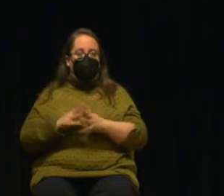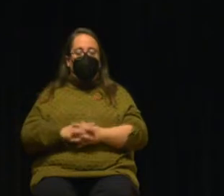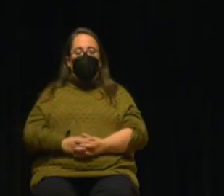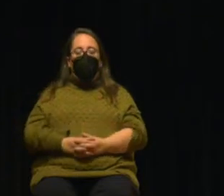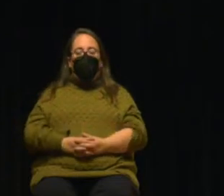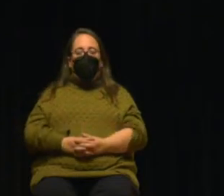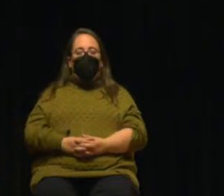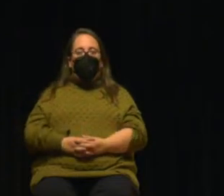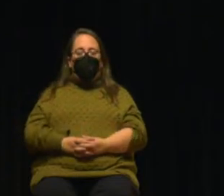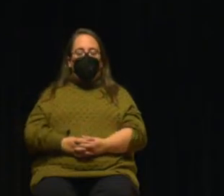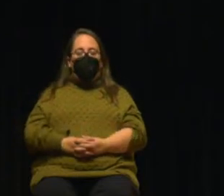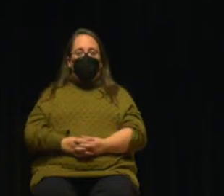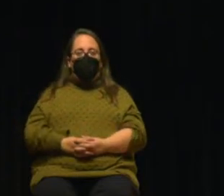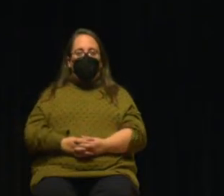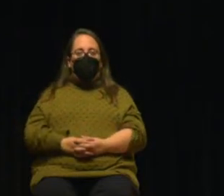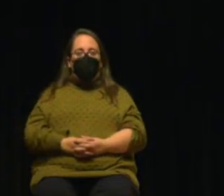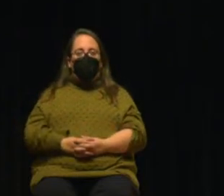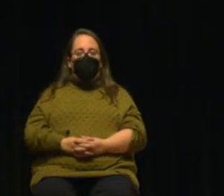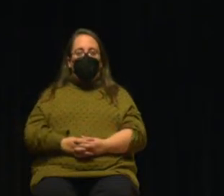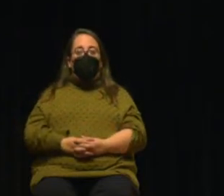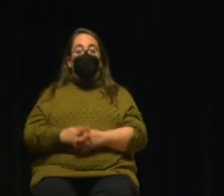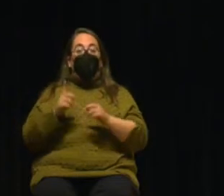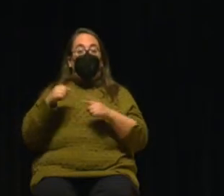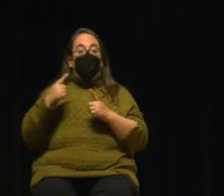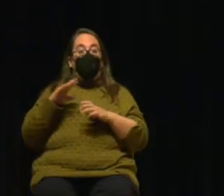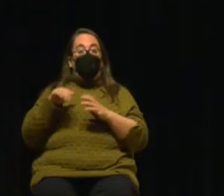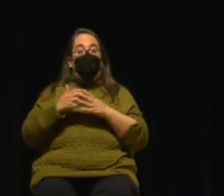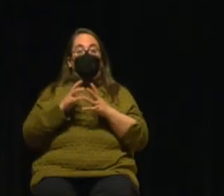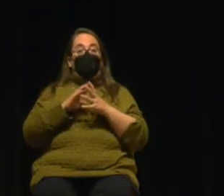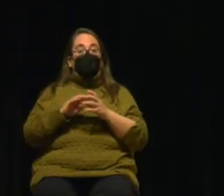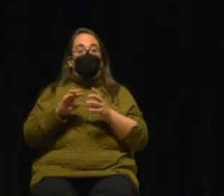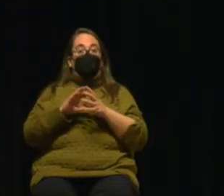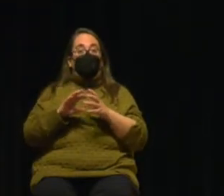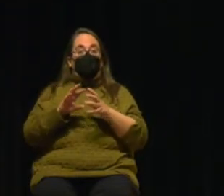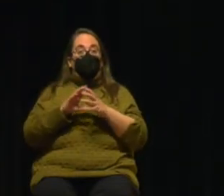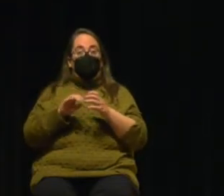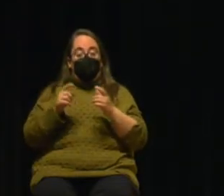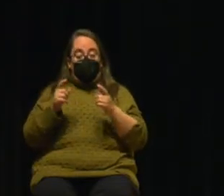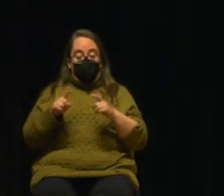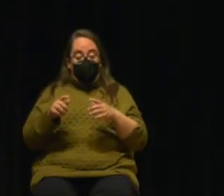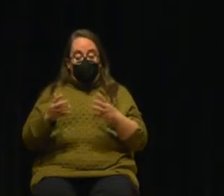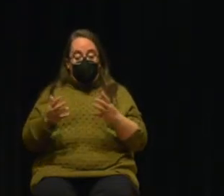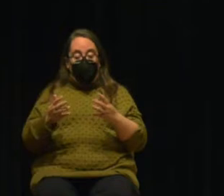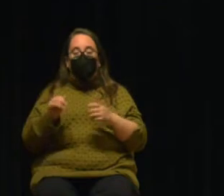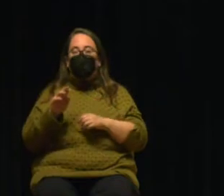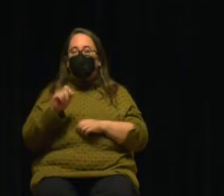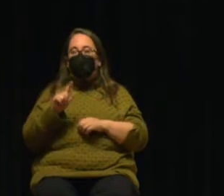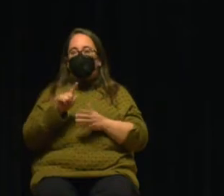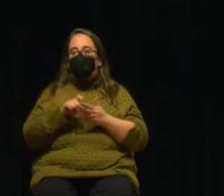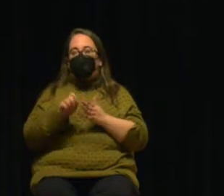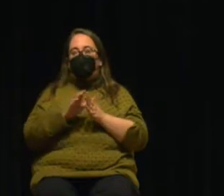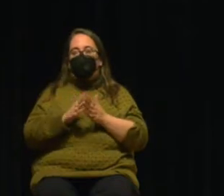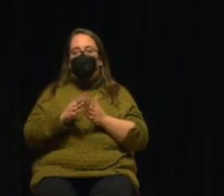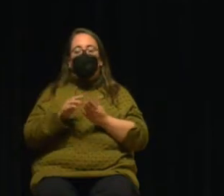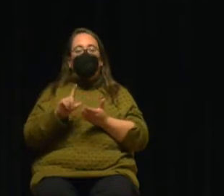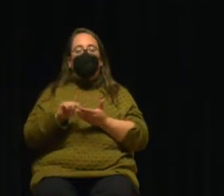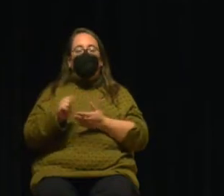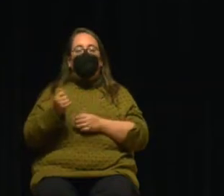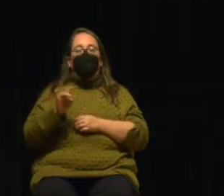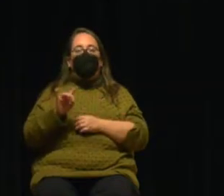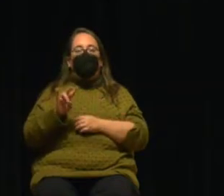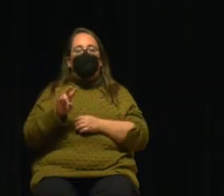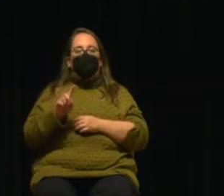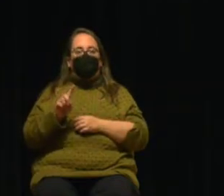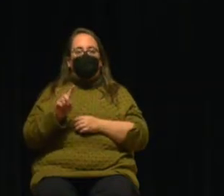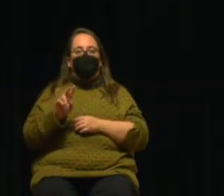The fruits of all this storytelling would ultimately be Still's book, published in 1871,